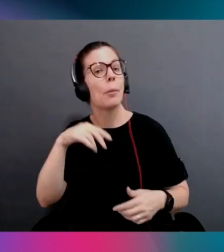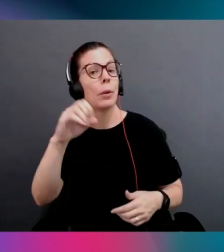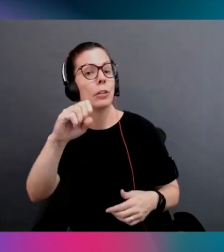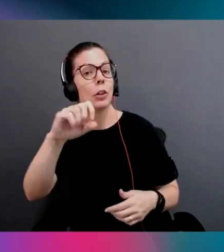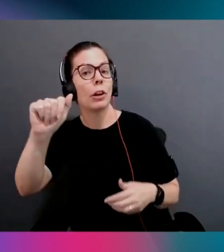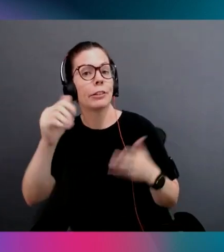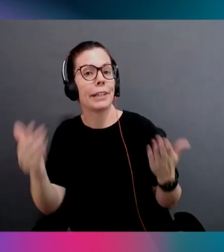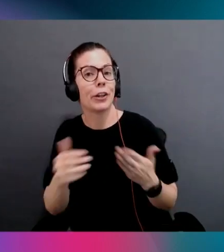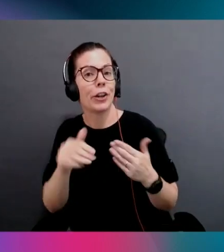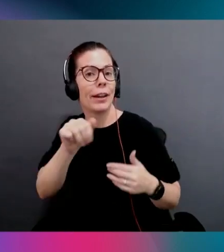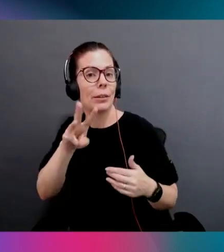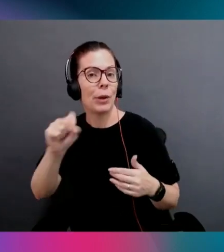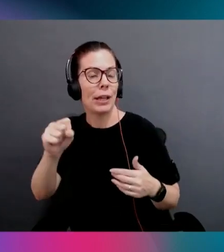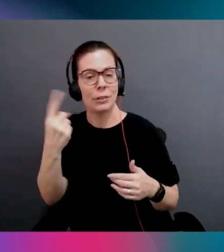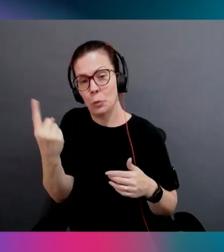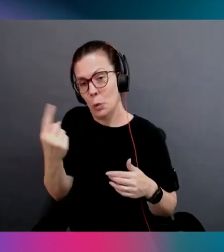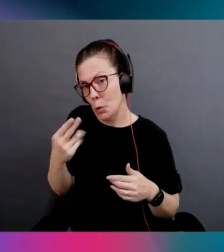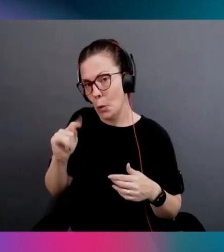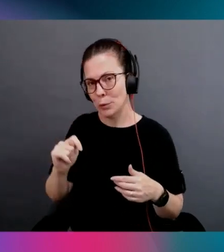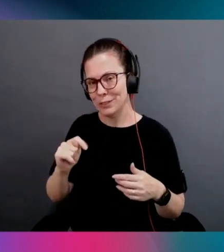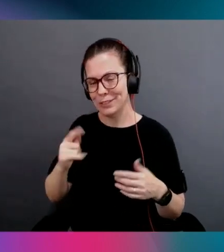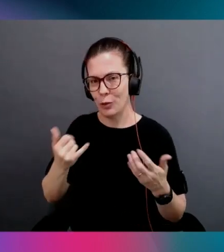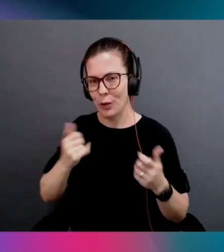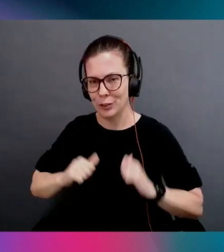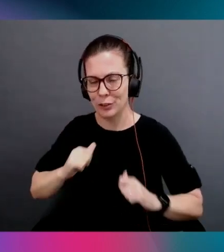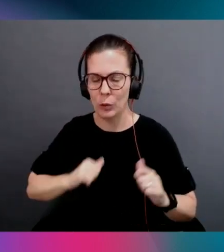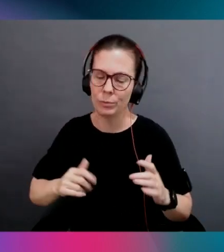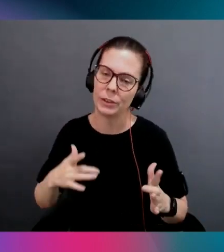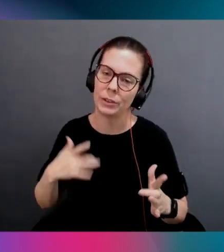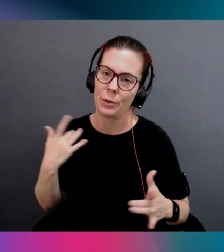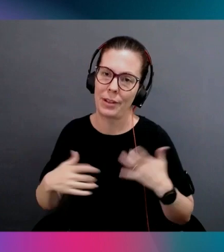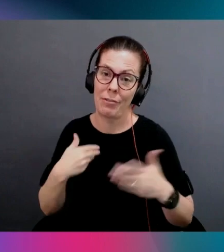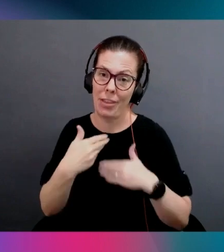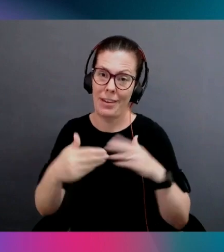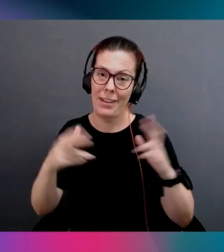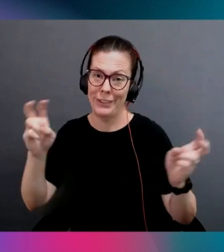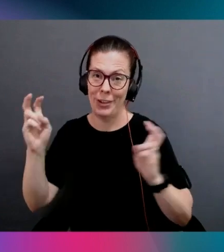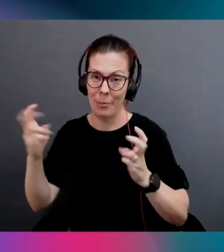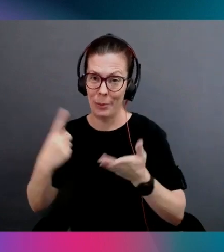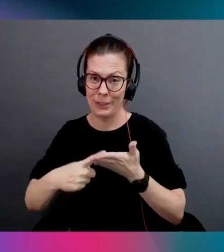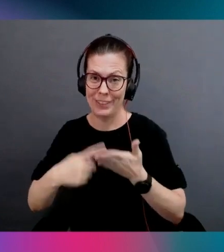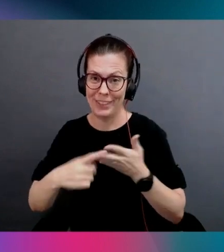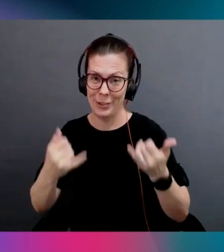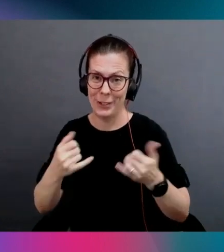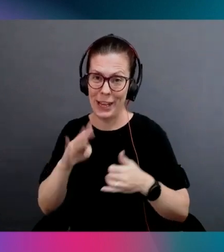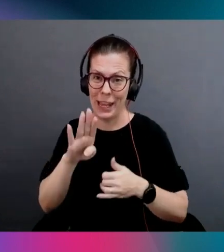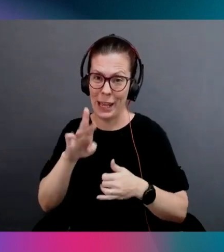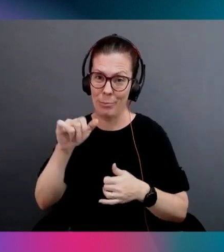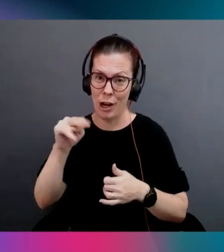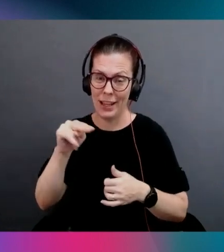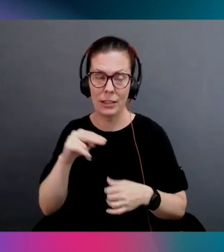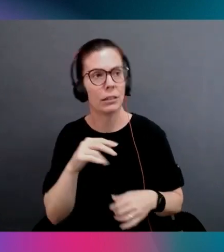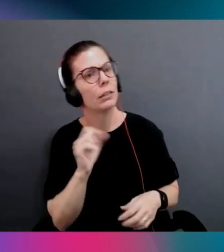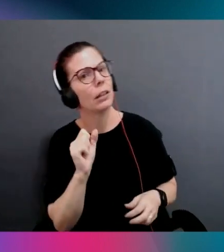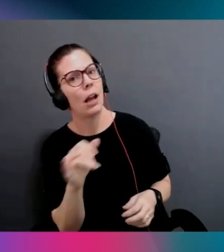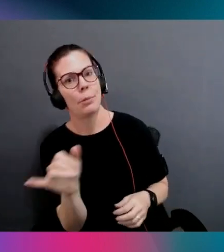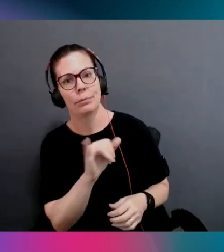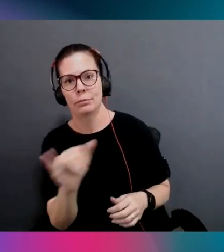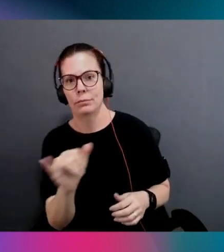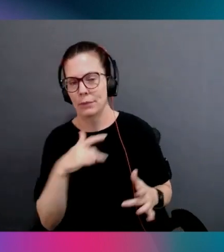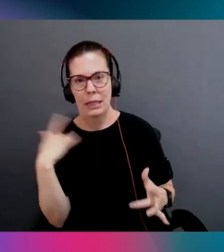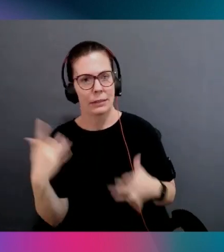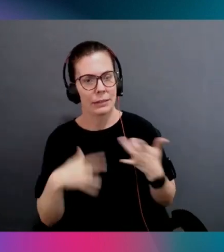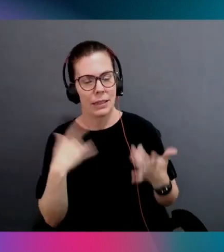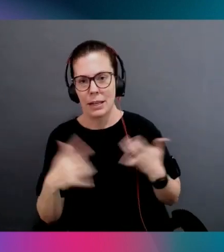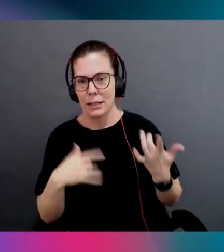hosts for this show. I'm so excited about this next topic we're going to be talking about, Brian. I am super excited about this. I am really excited